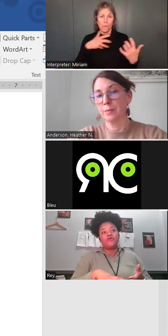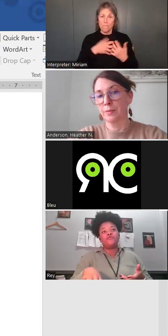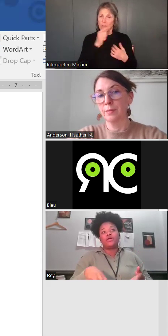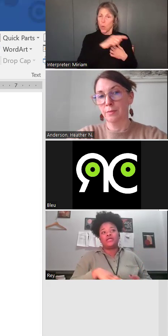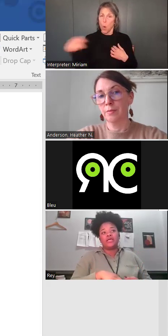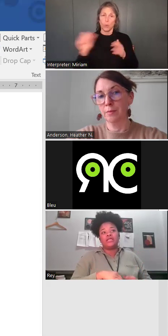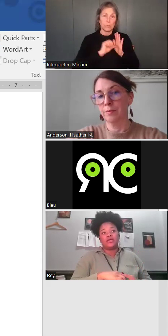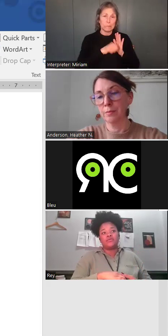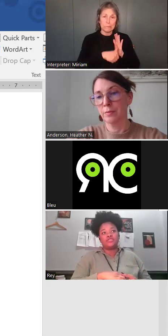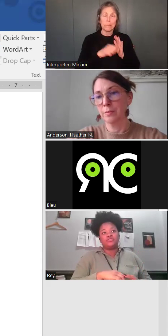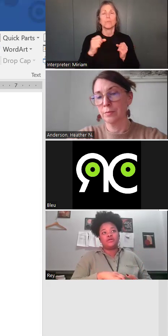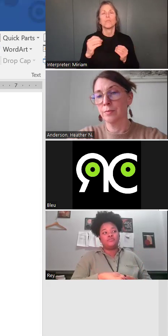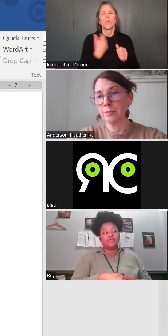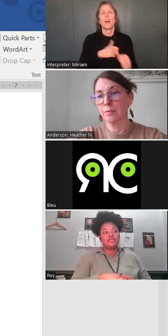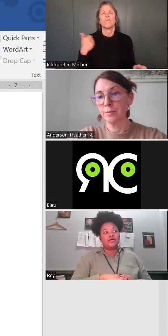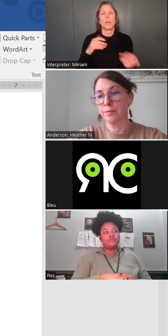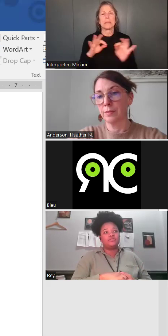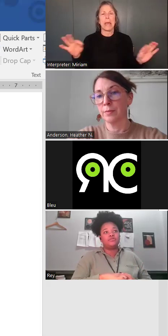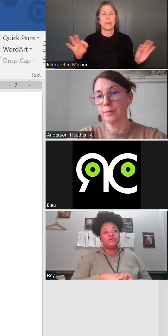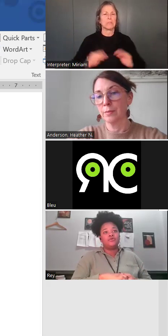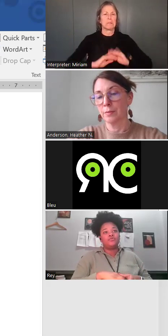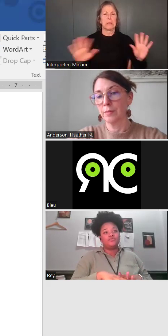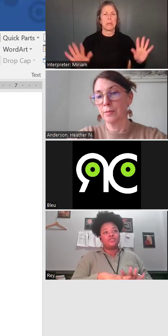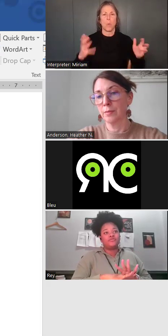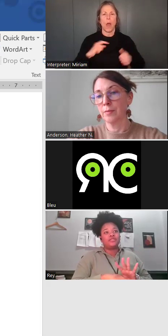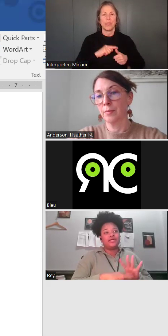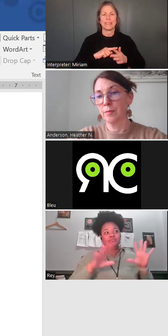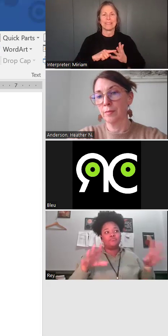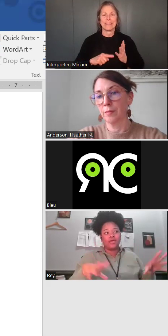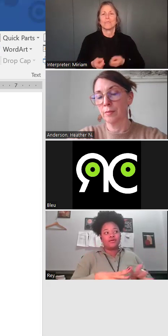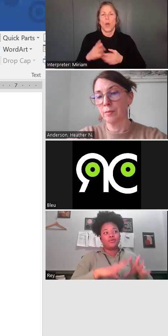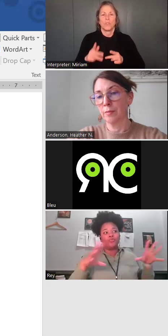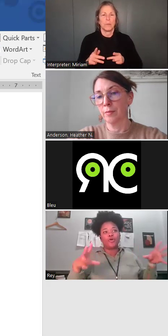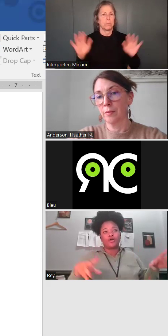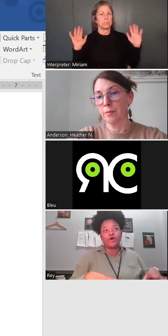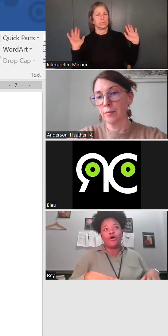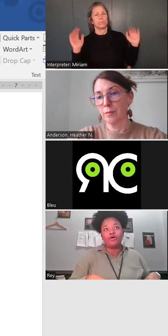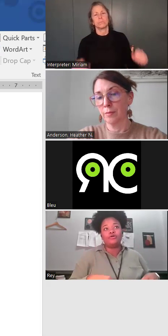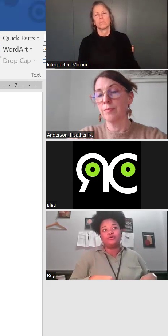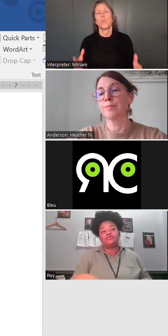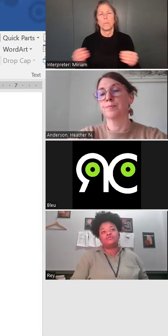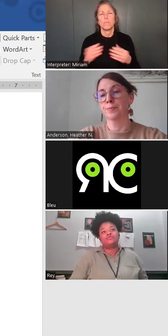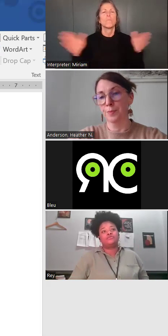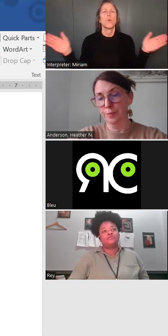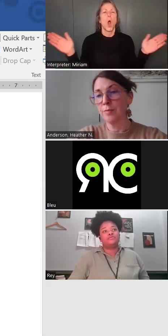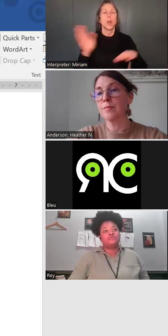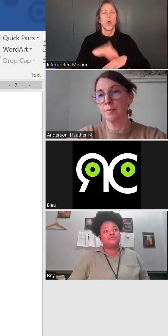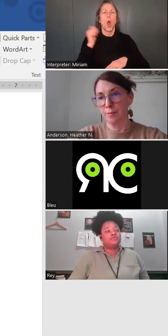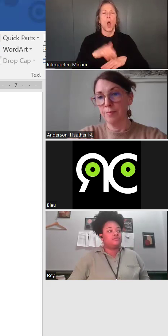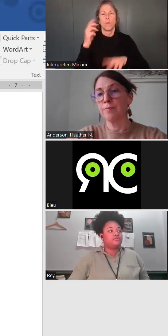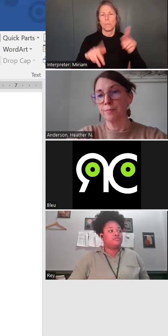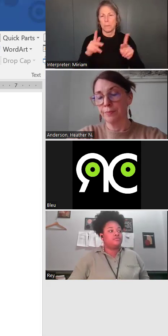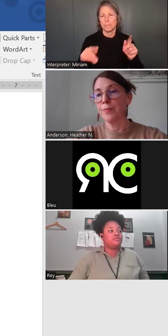that avoiding any language like that would definitely like make a broader call. Yeah.